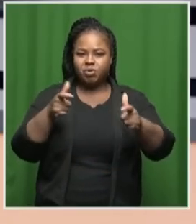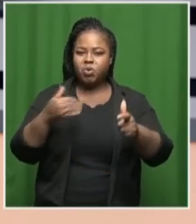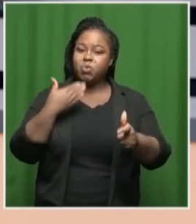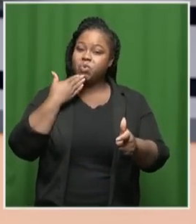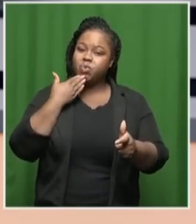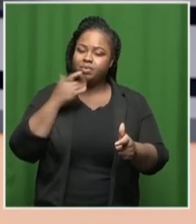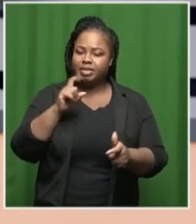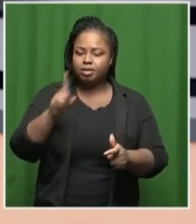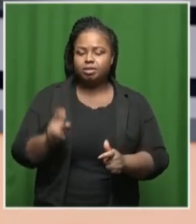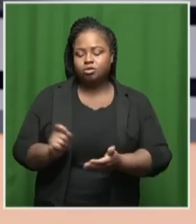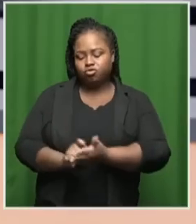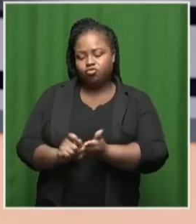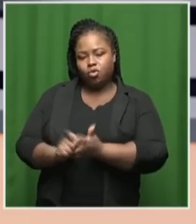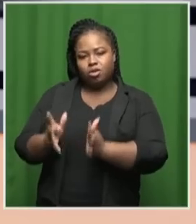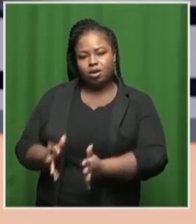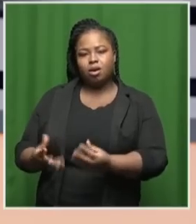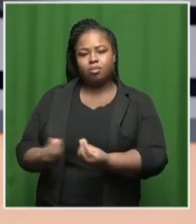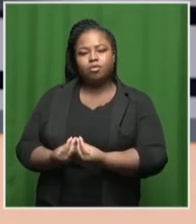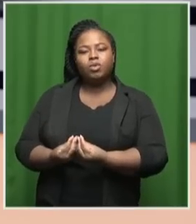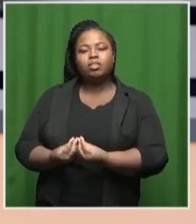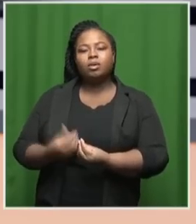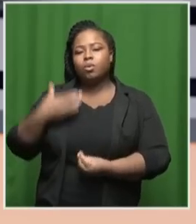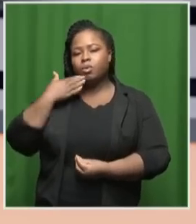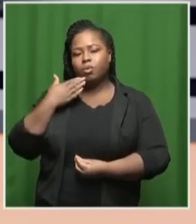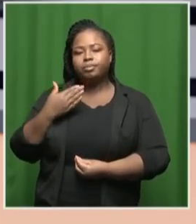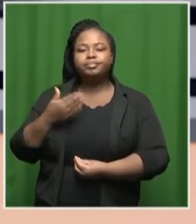who of course is a co-author of the book with Adriaan Basson.